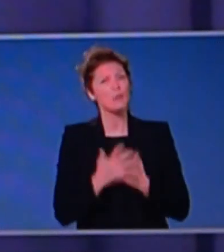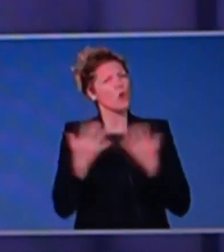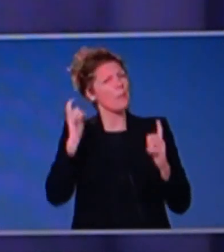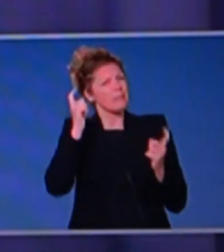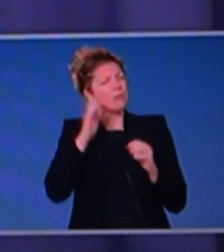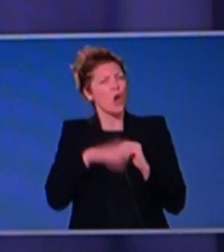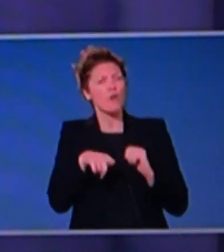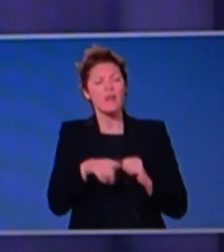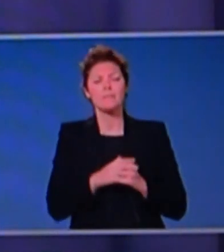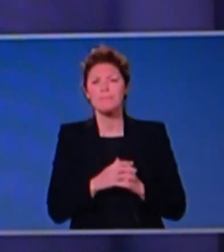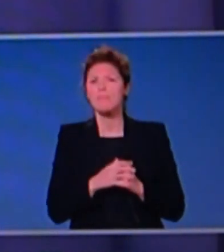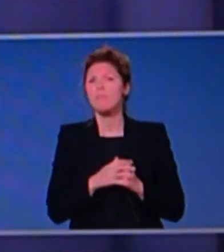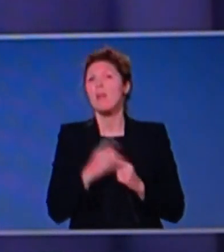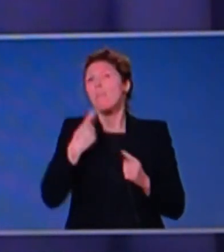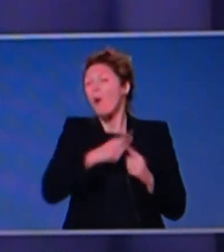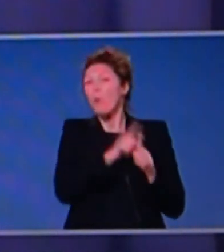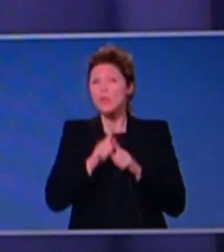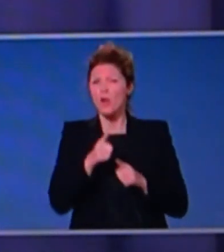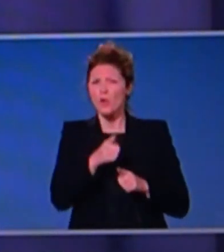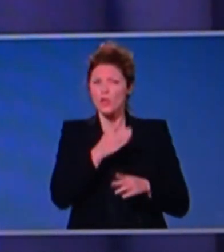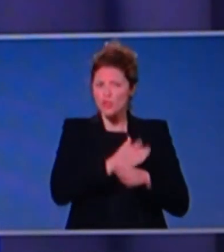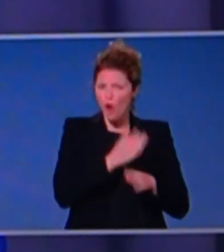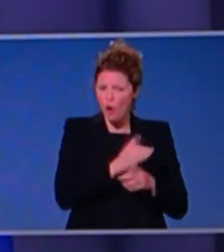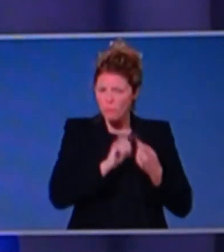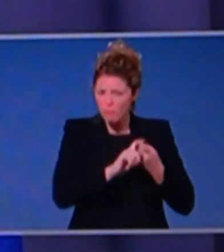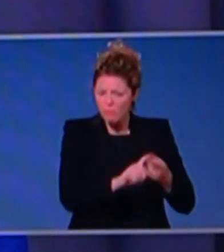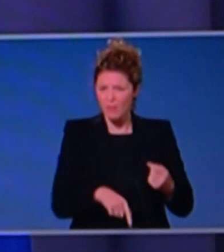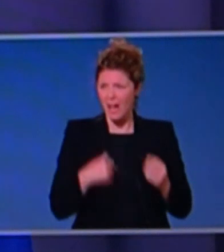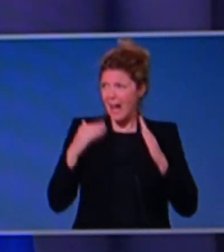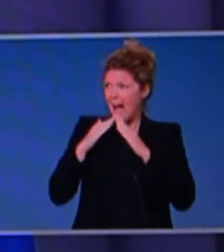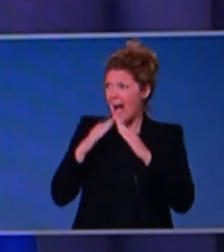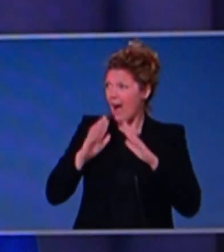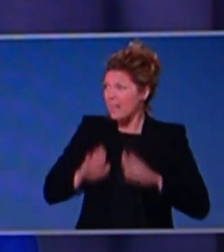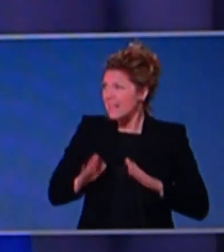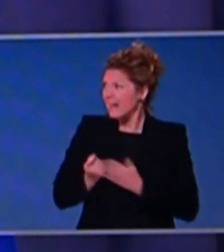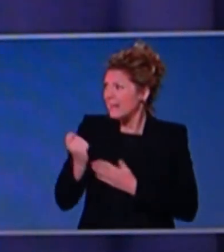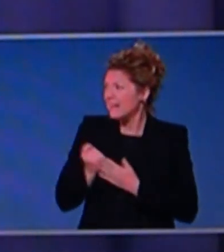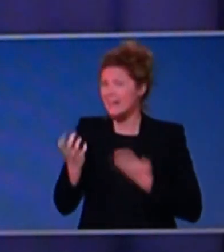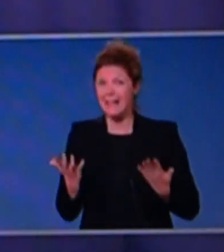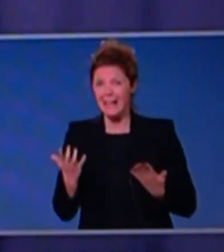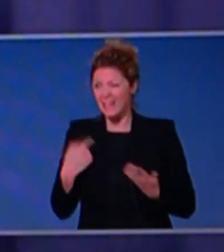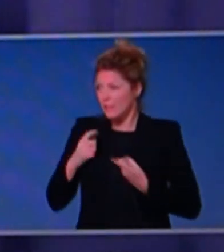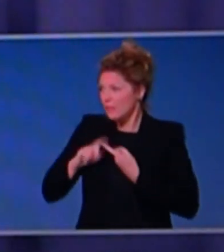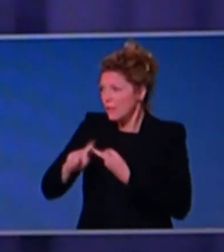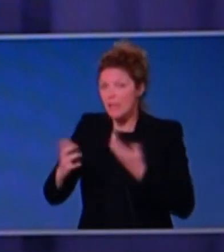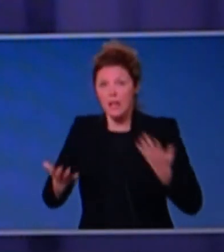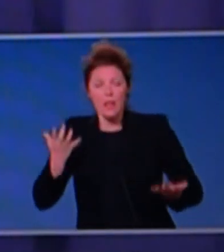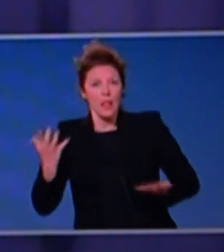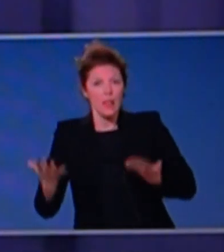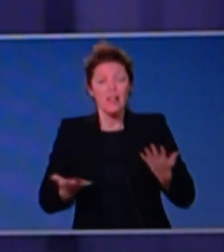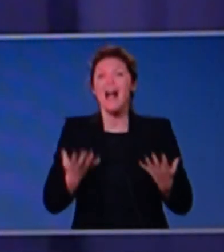job security, housing security, employment security, those issues. So what we would have hoped to have